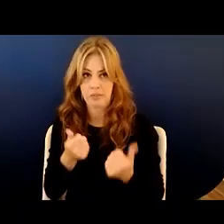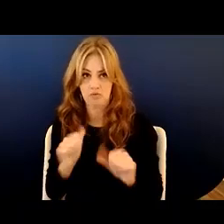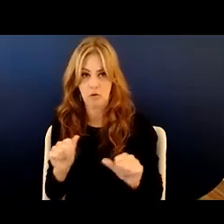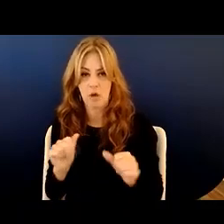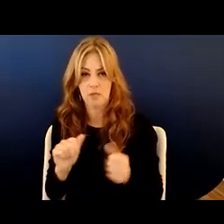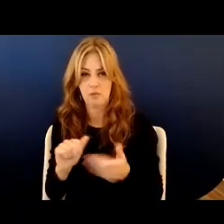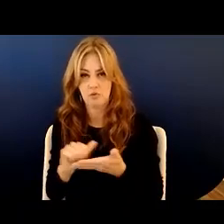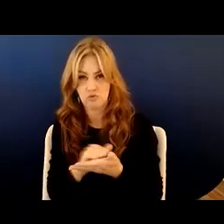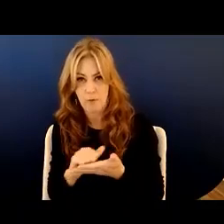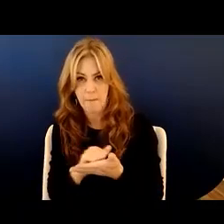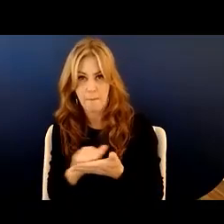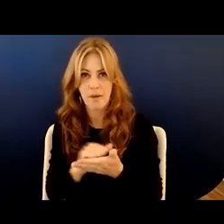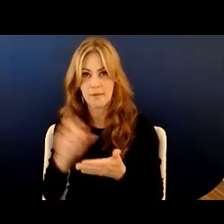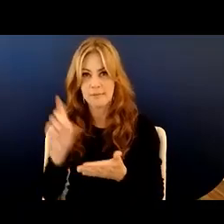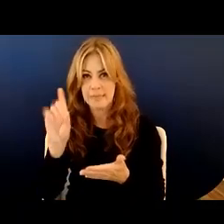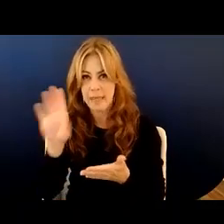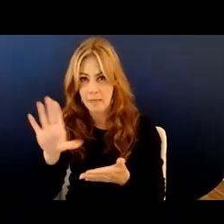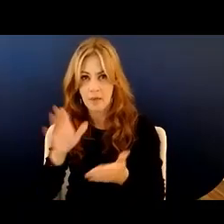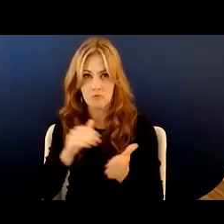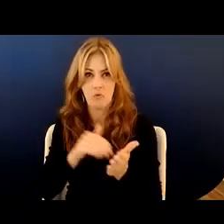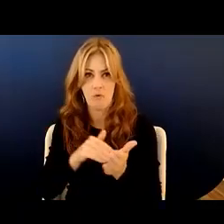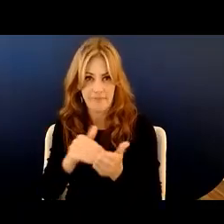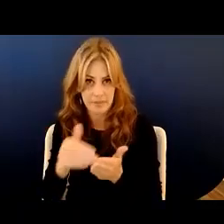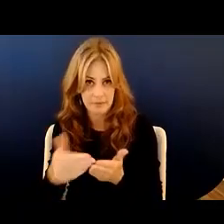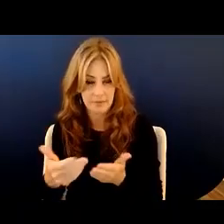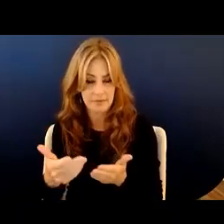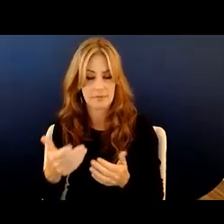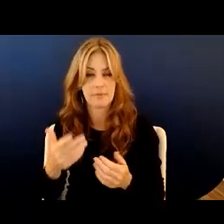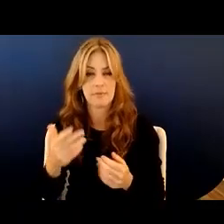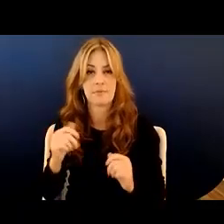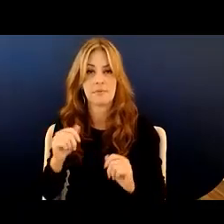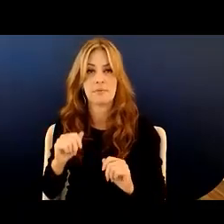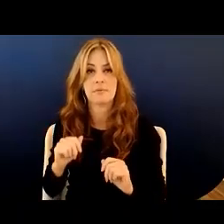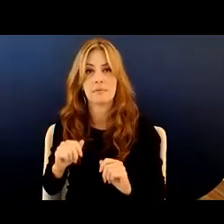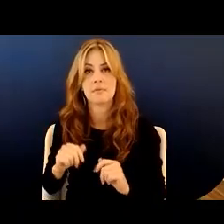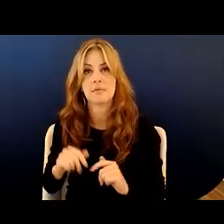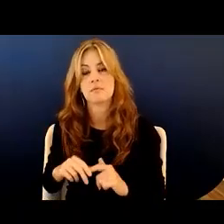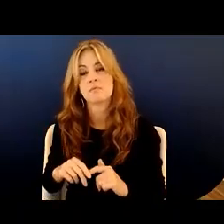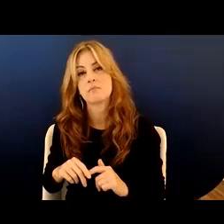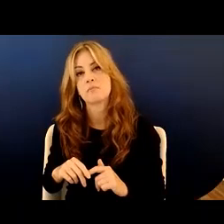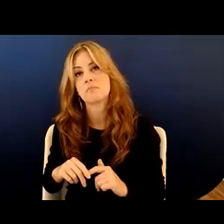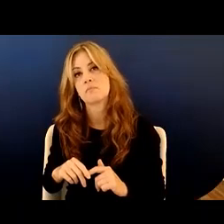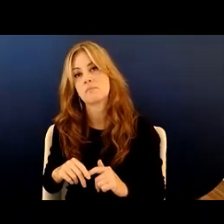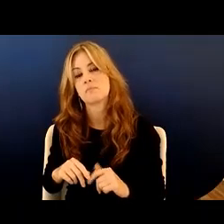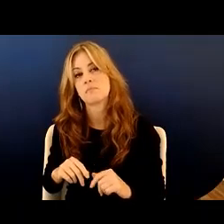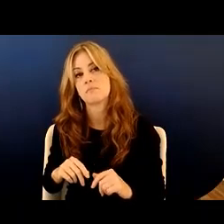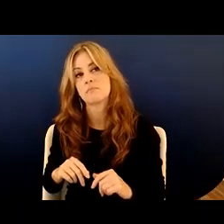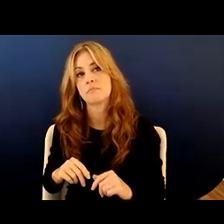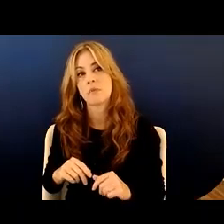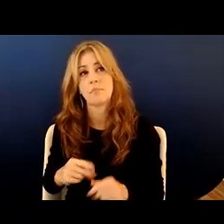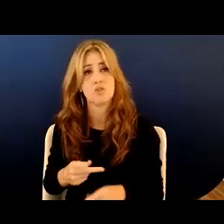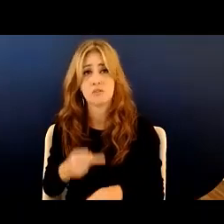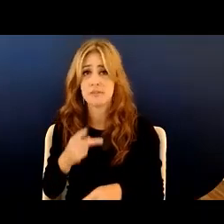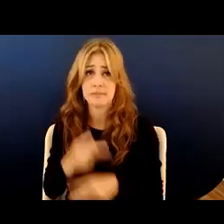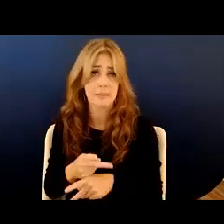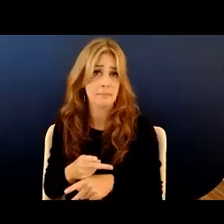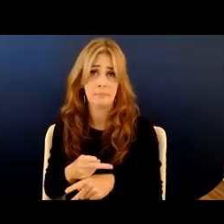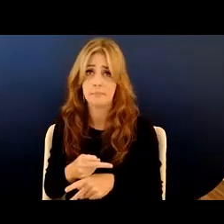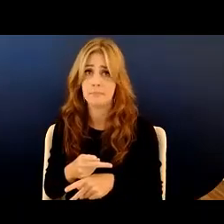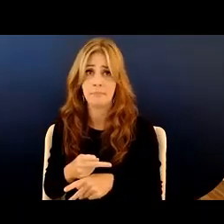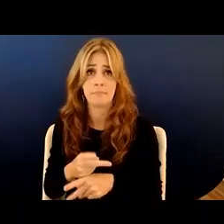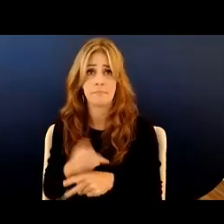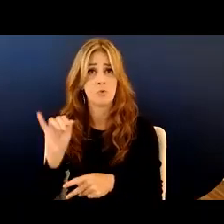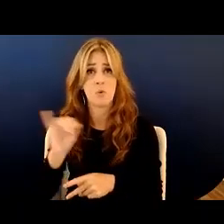the databases as often as possible. But otherwise, keep on. Your iPoster